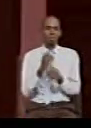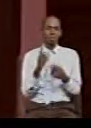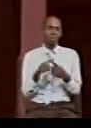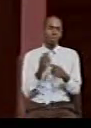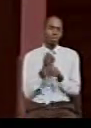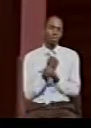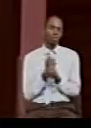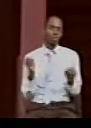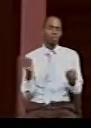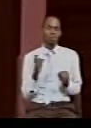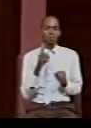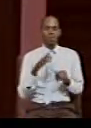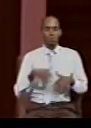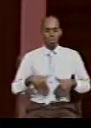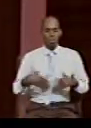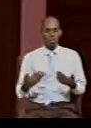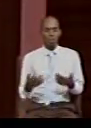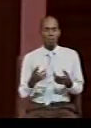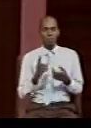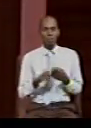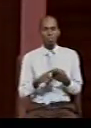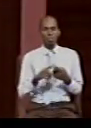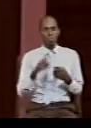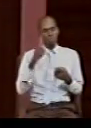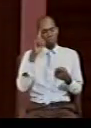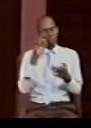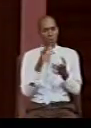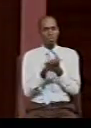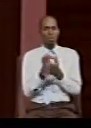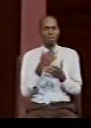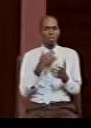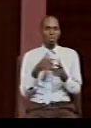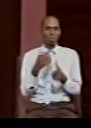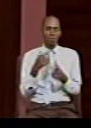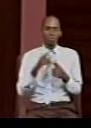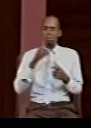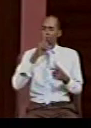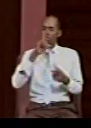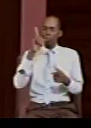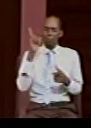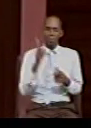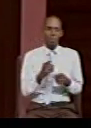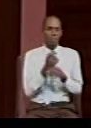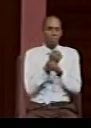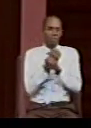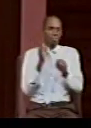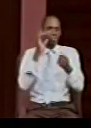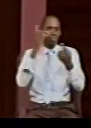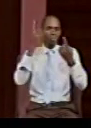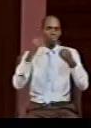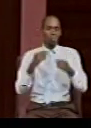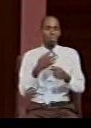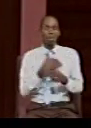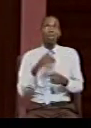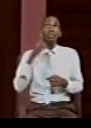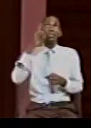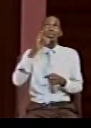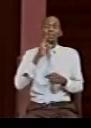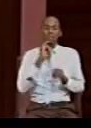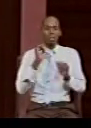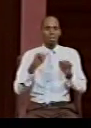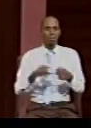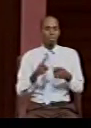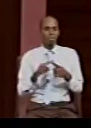believe, and then real salvation will come, and is able to